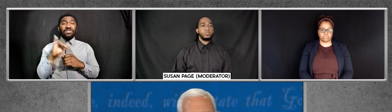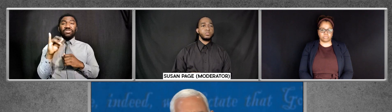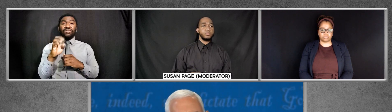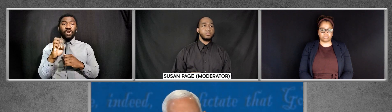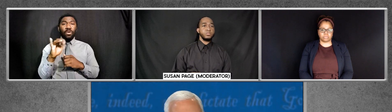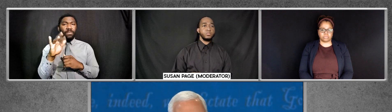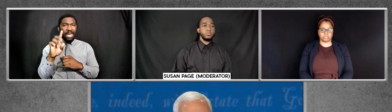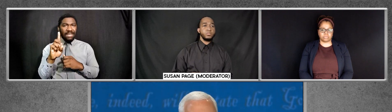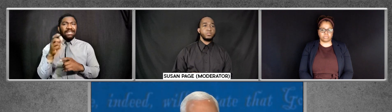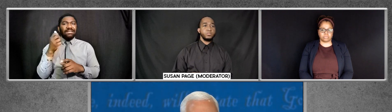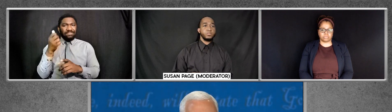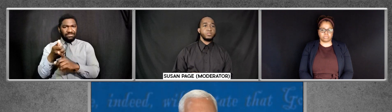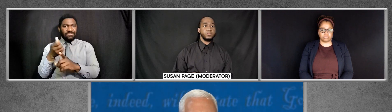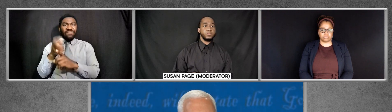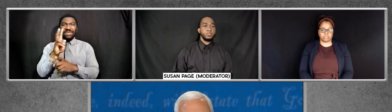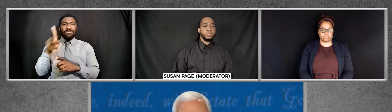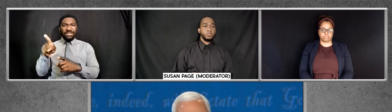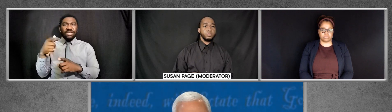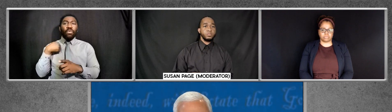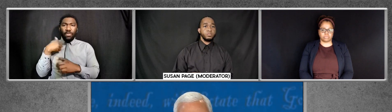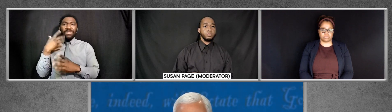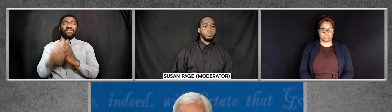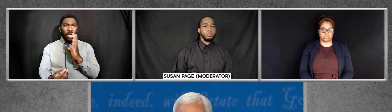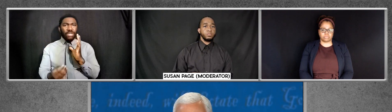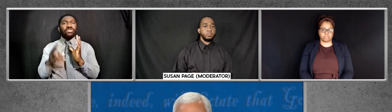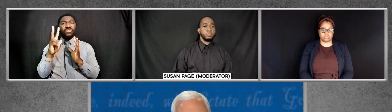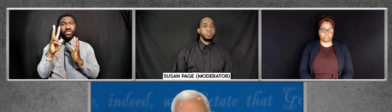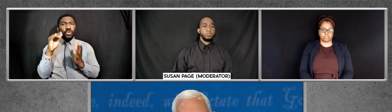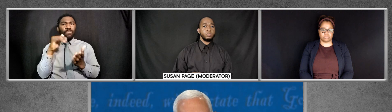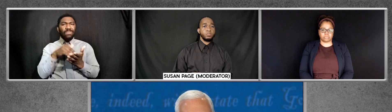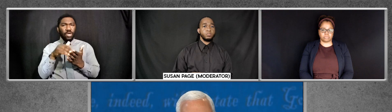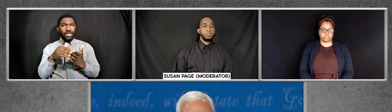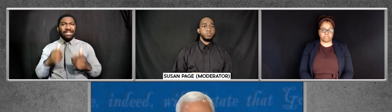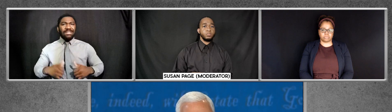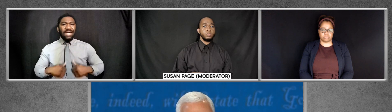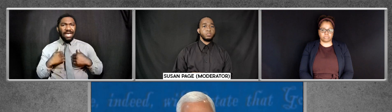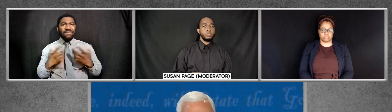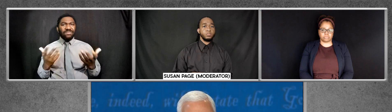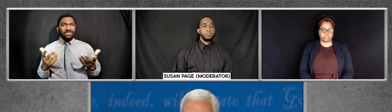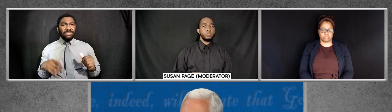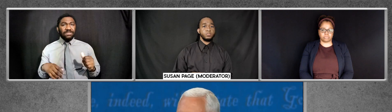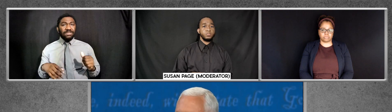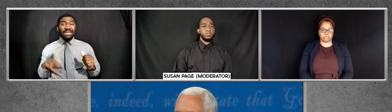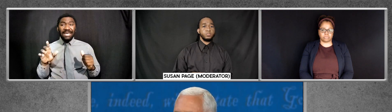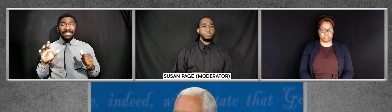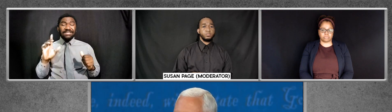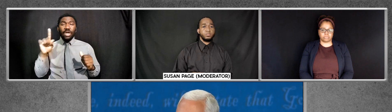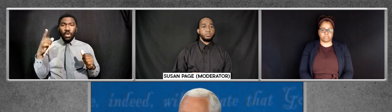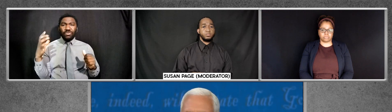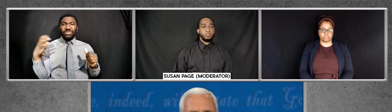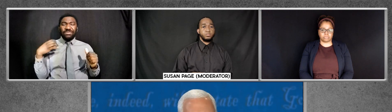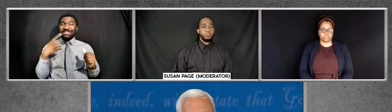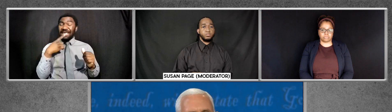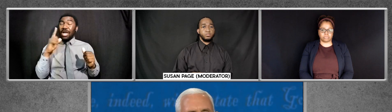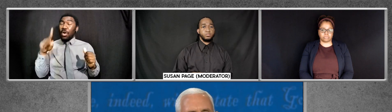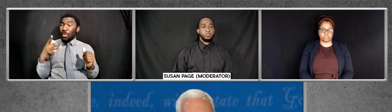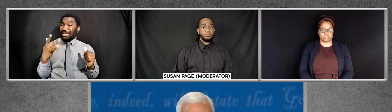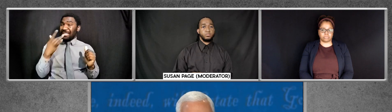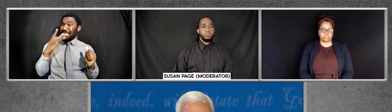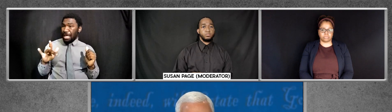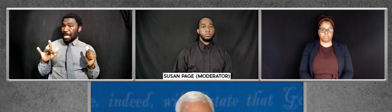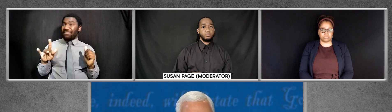of staff, Ron Klain, would say last year that it was pure luck that they did, quote, everything